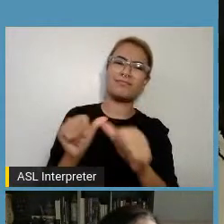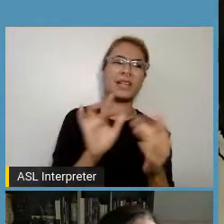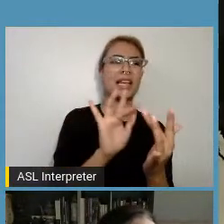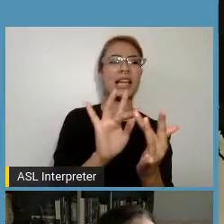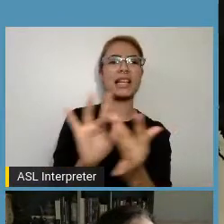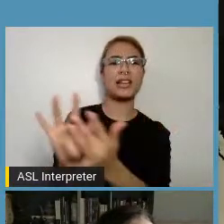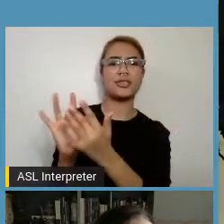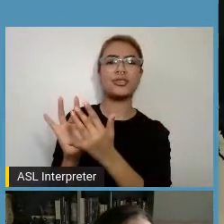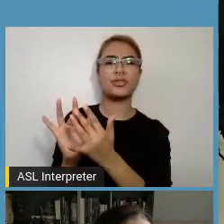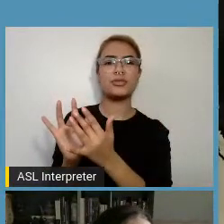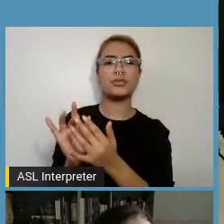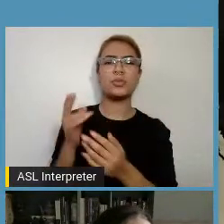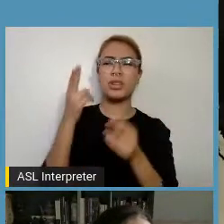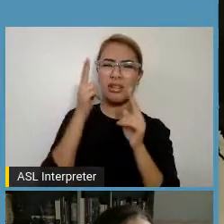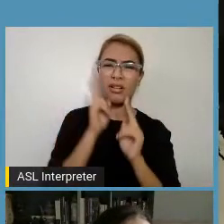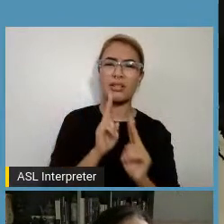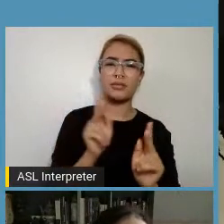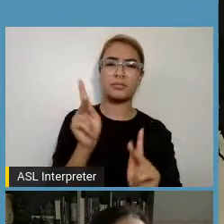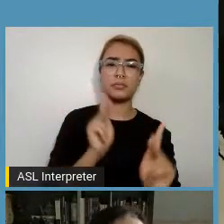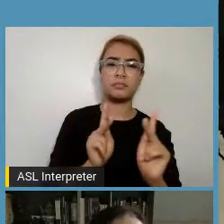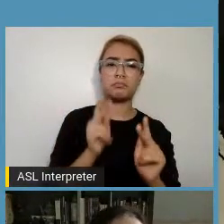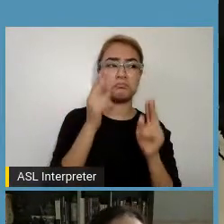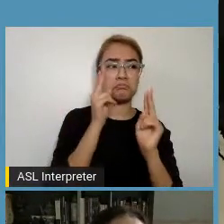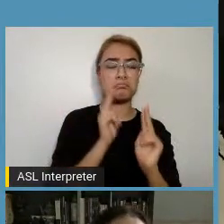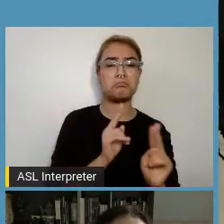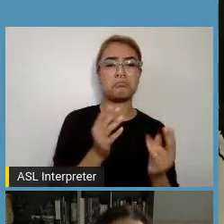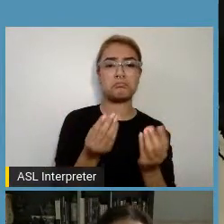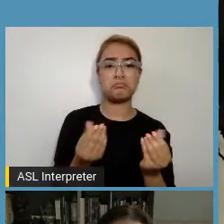Creator. We honor the people, we honor the land.